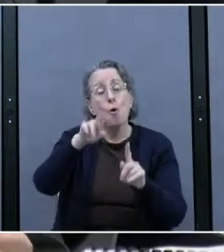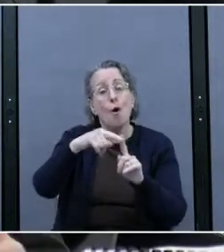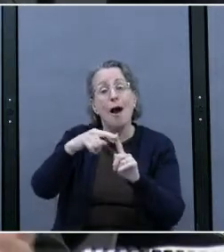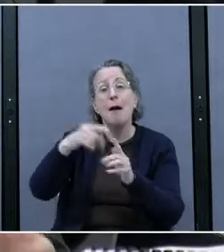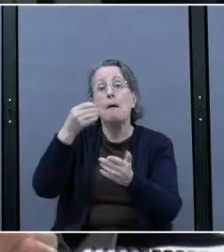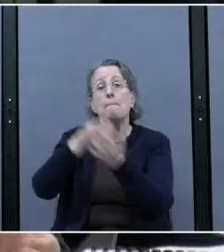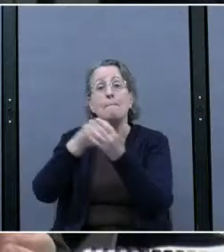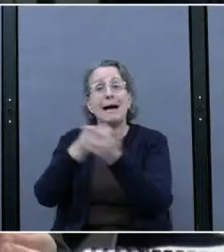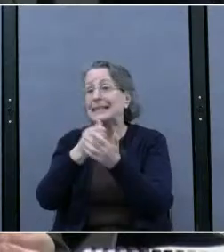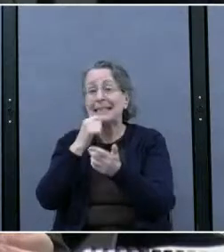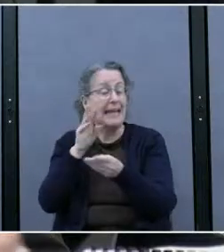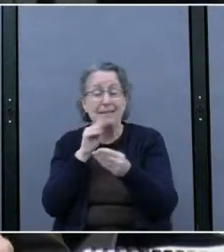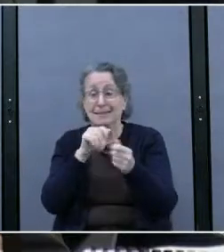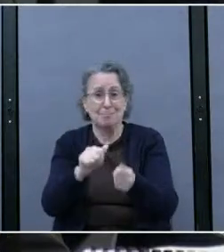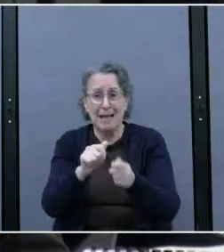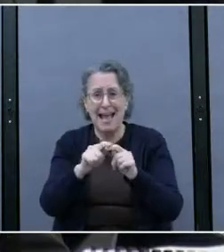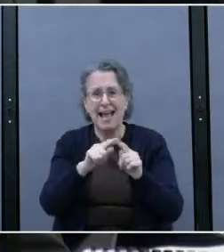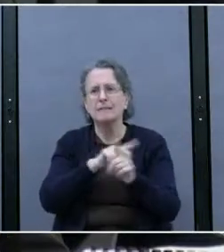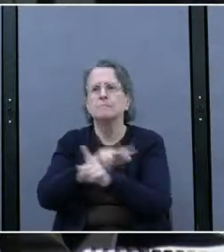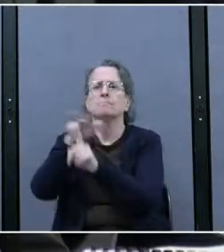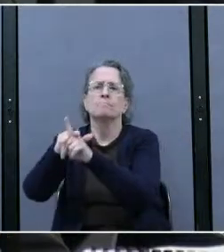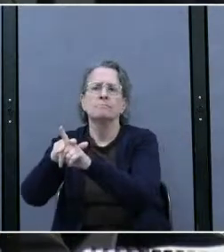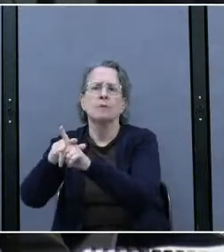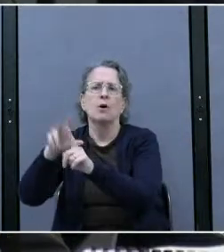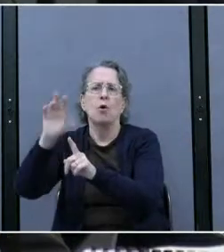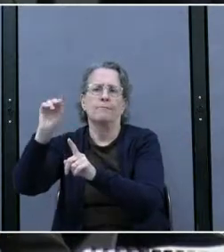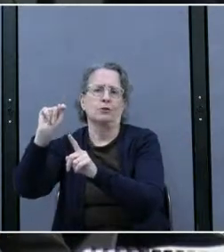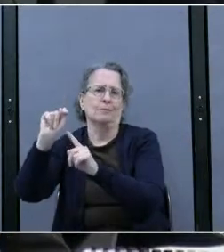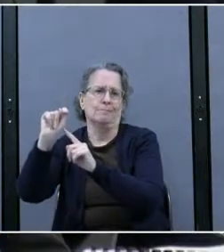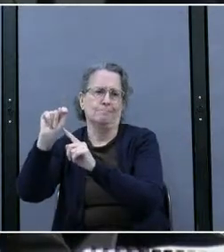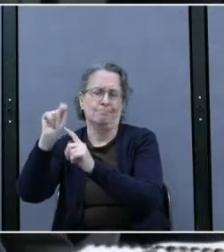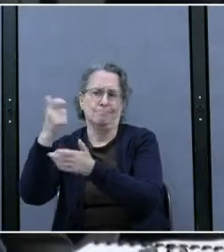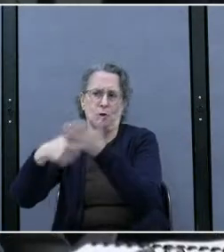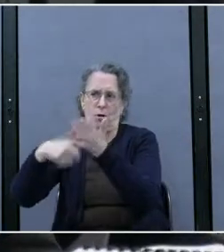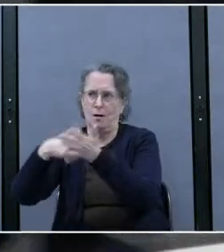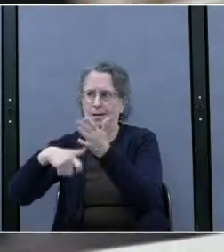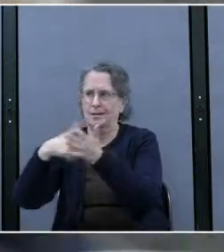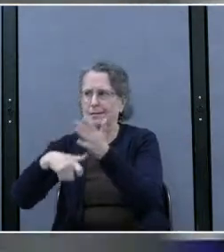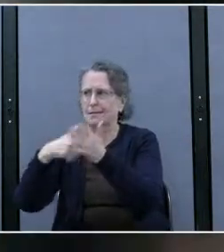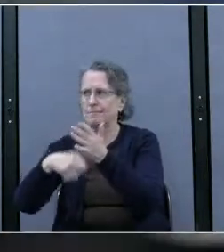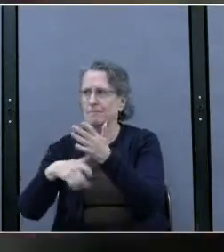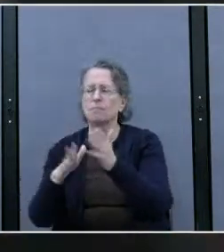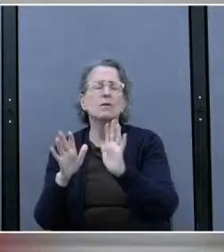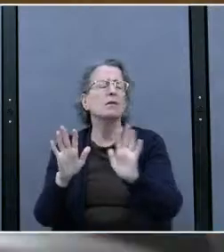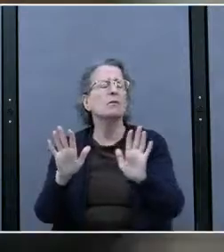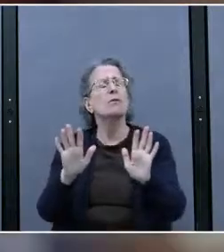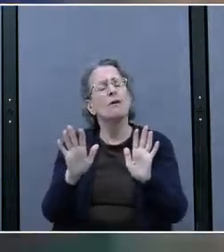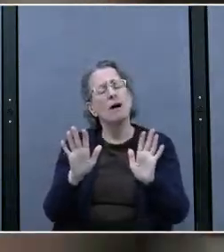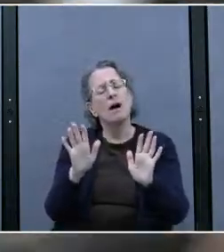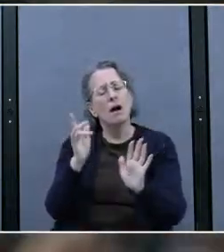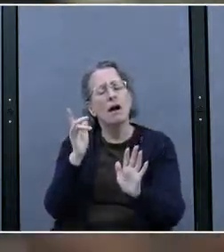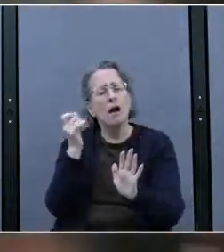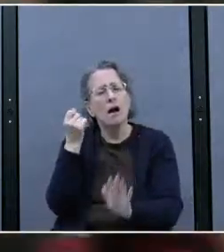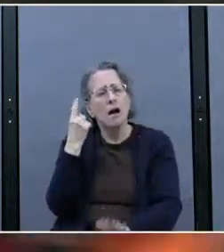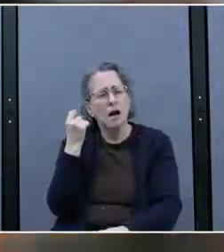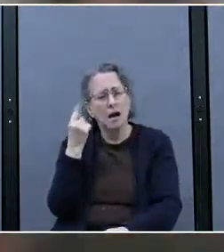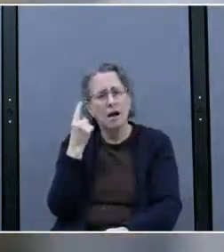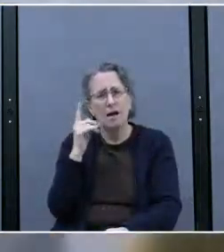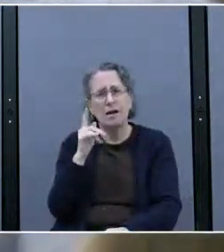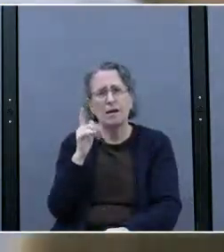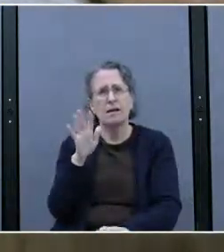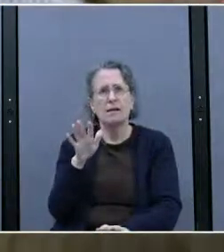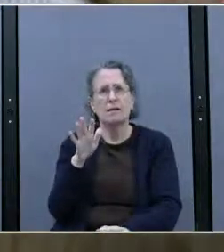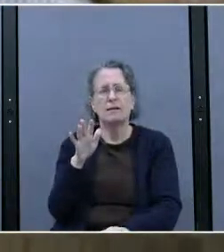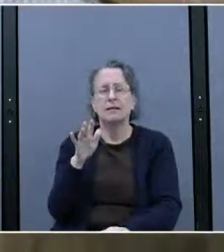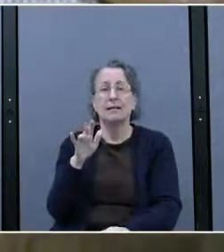or other staff expenses. Yeah, and I mean, I do mean just like where that. So if